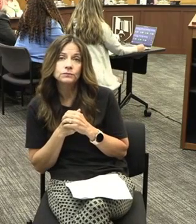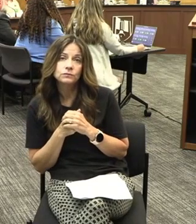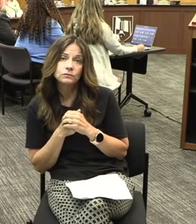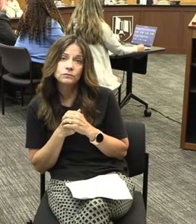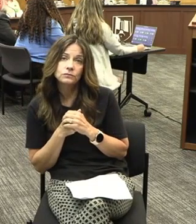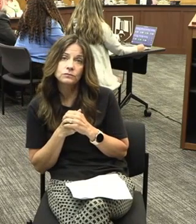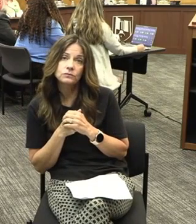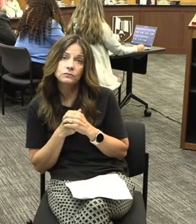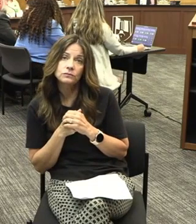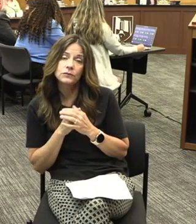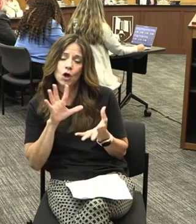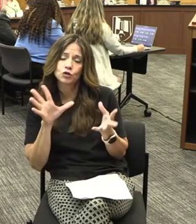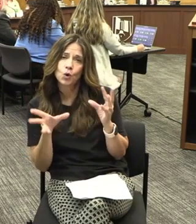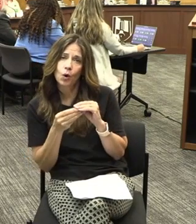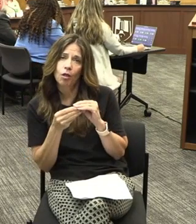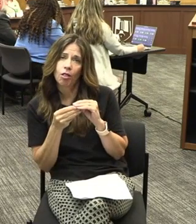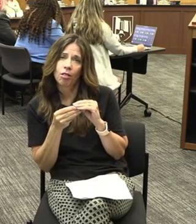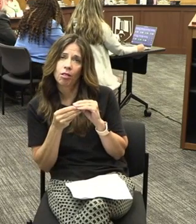Total?